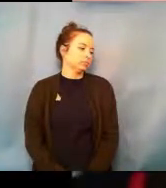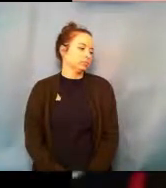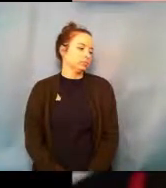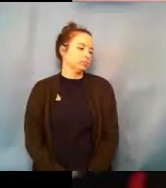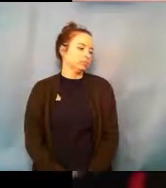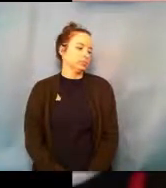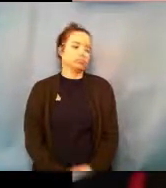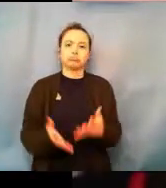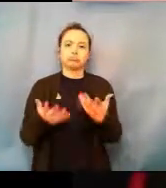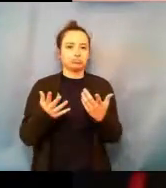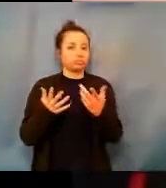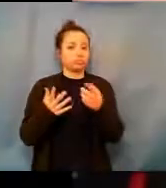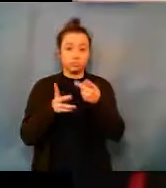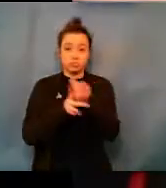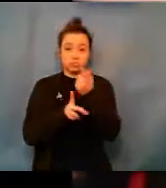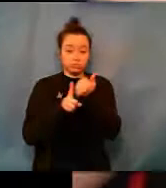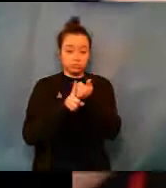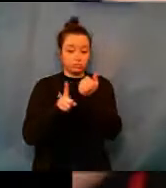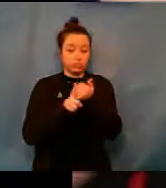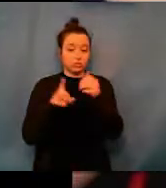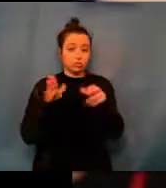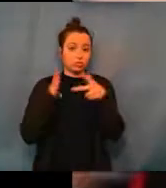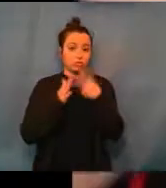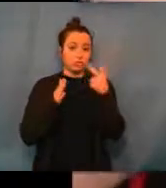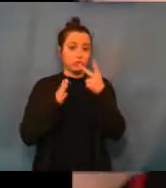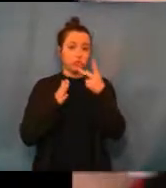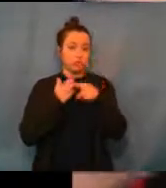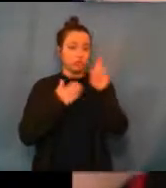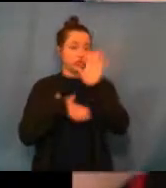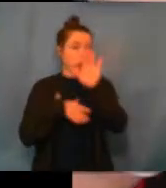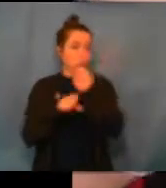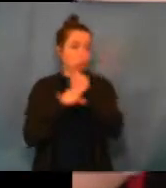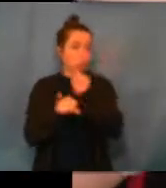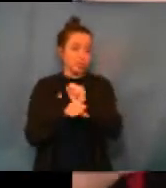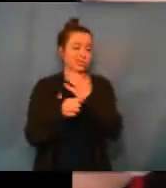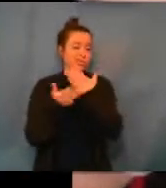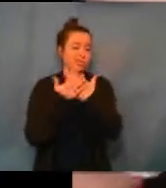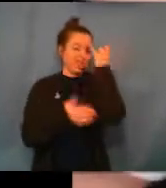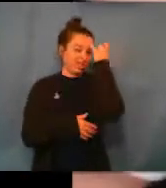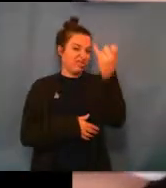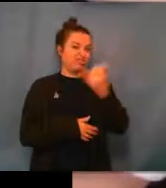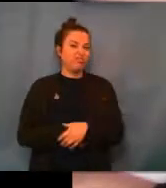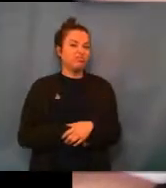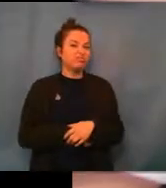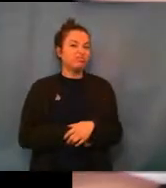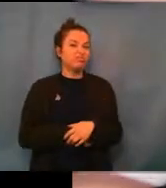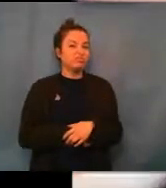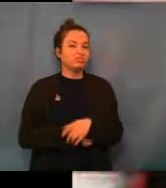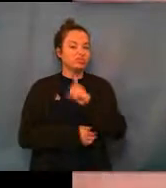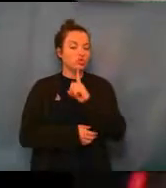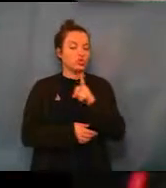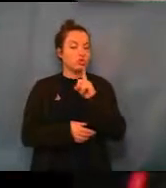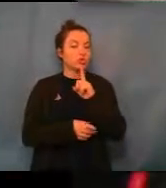Either way is good, or you can do both so you can check your work. Checking our work is a good practice to make sure we have the right